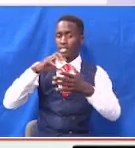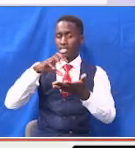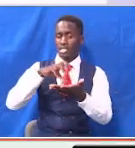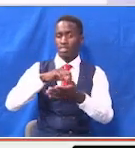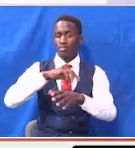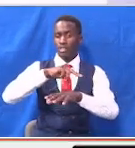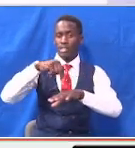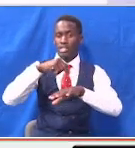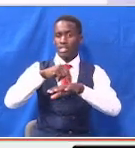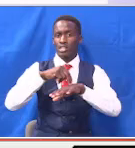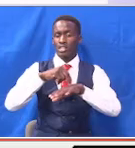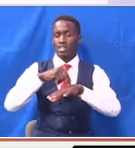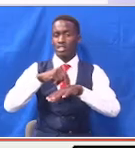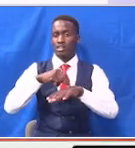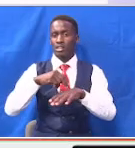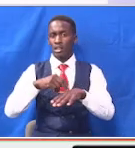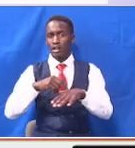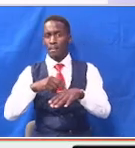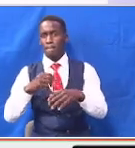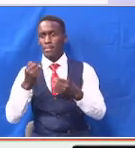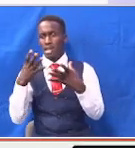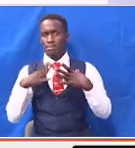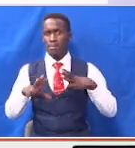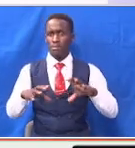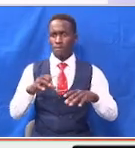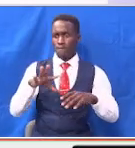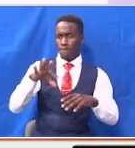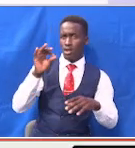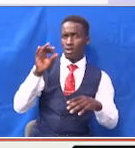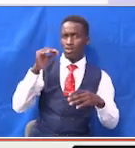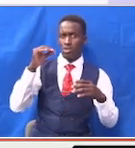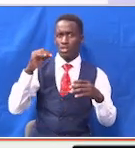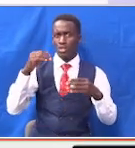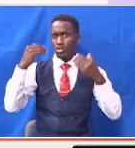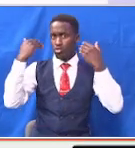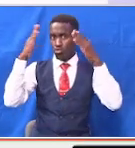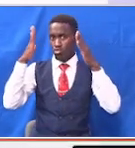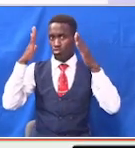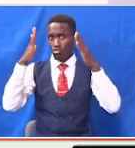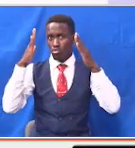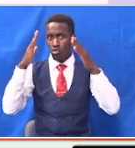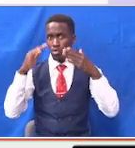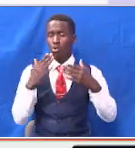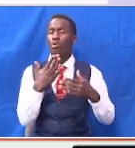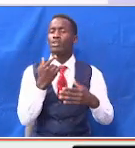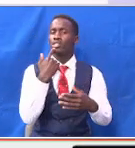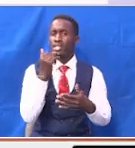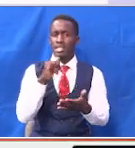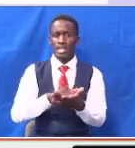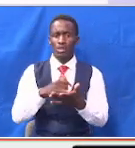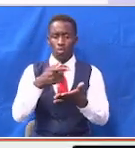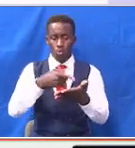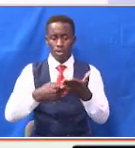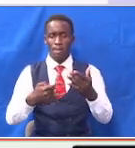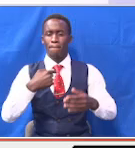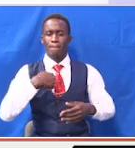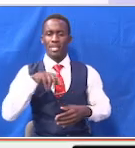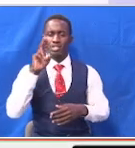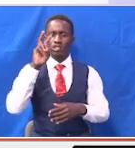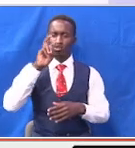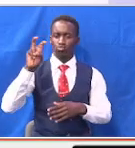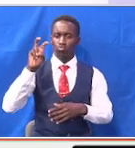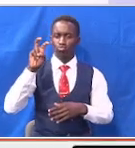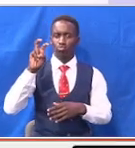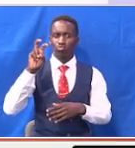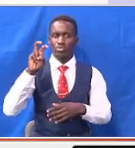fact pulled the rug from under the feet of many of his critics. I want to say what really I saw that I would